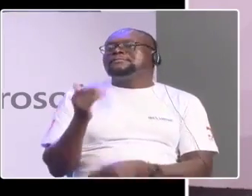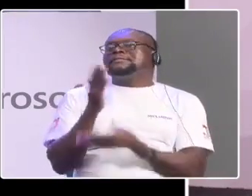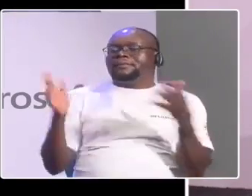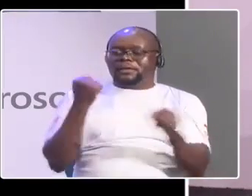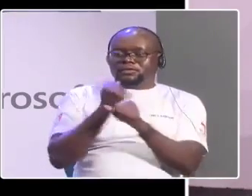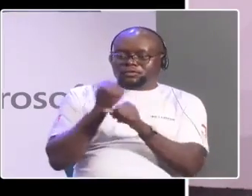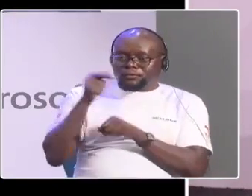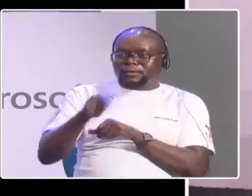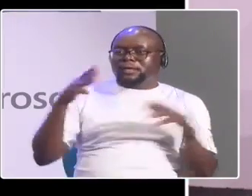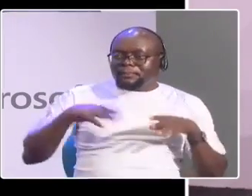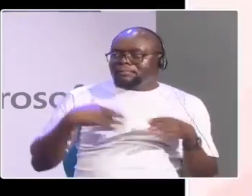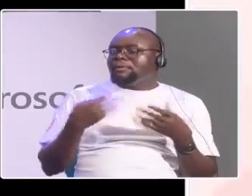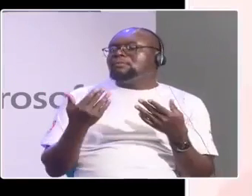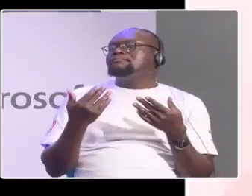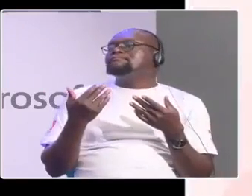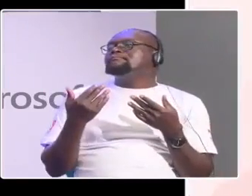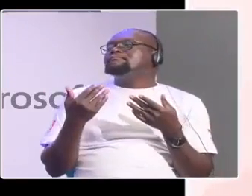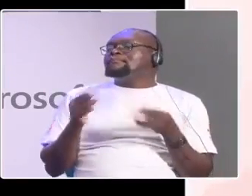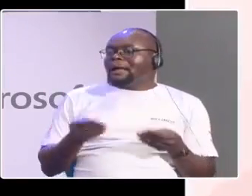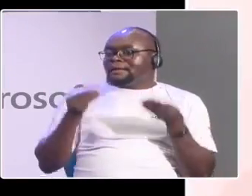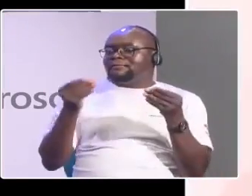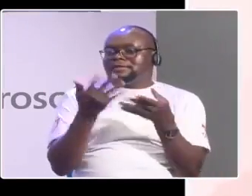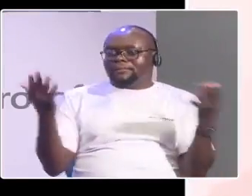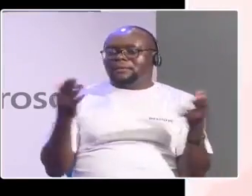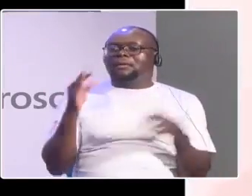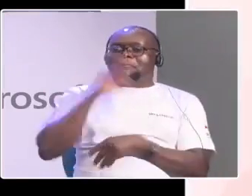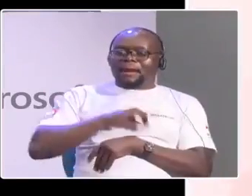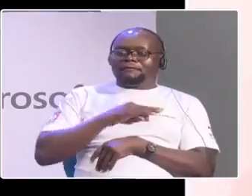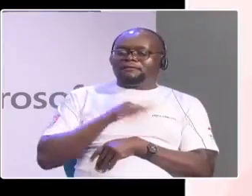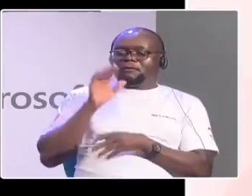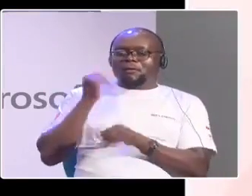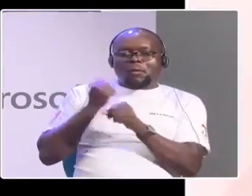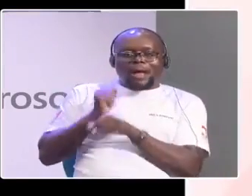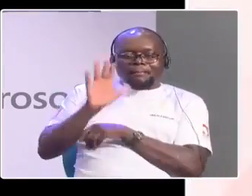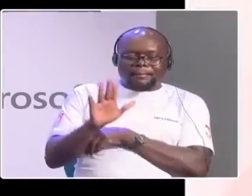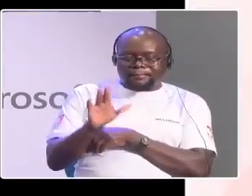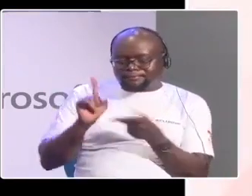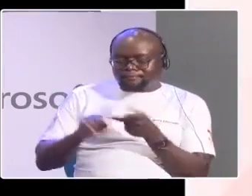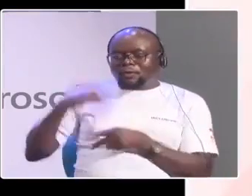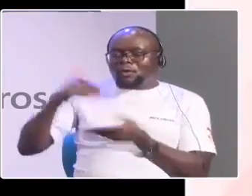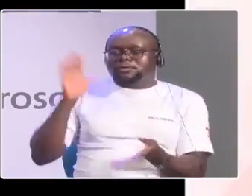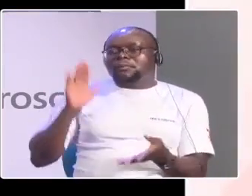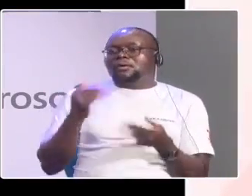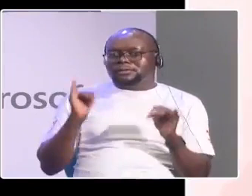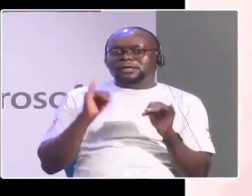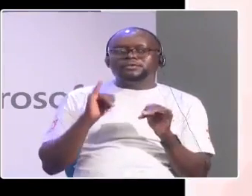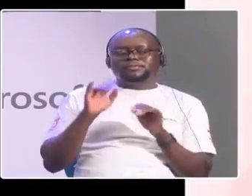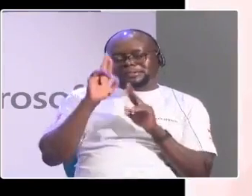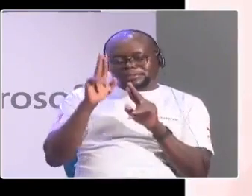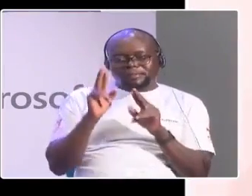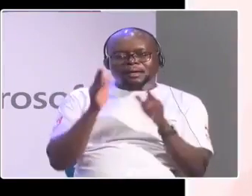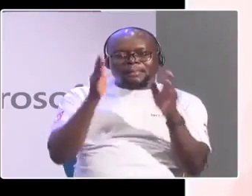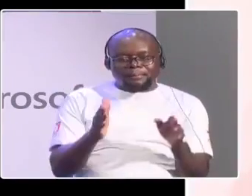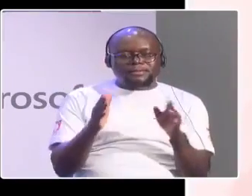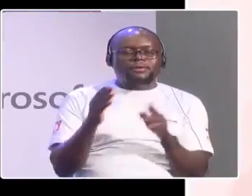to do this, or people are thanked with an incentive for the work that's being done. There can always be more, but we try to be respectful of the person,